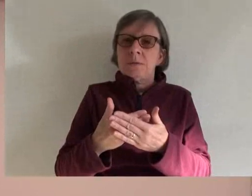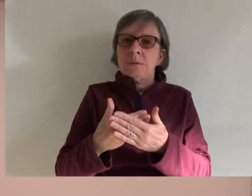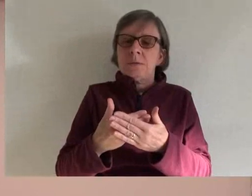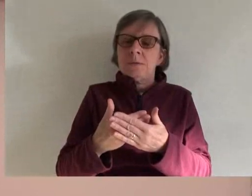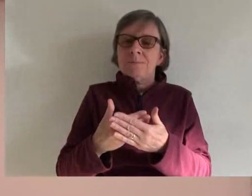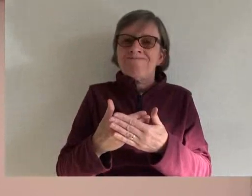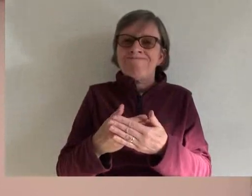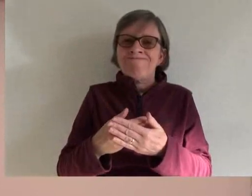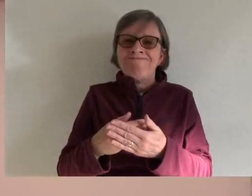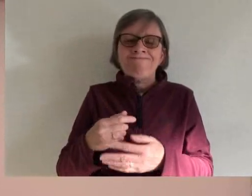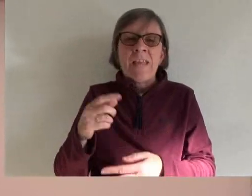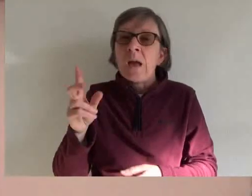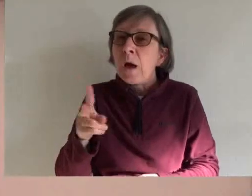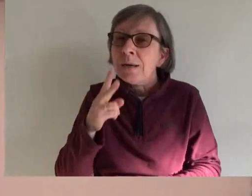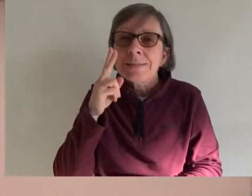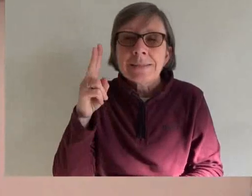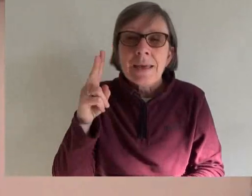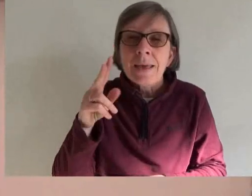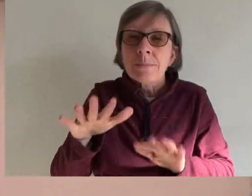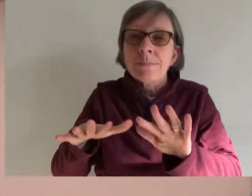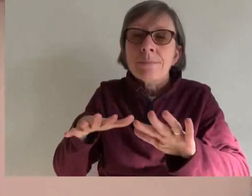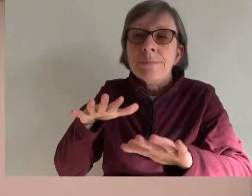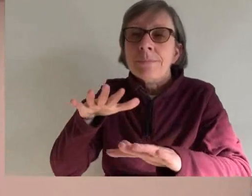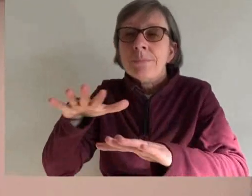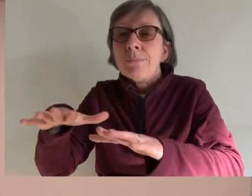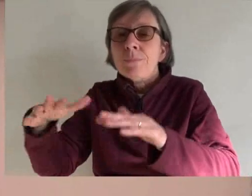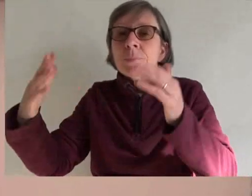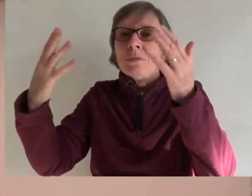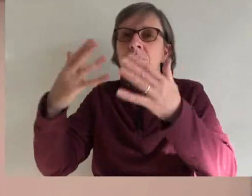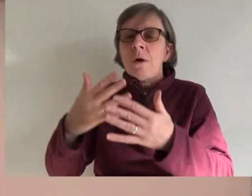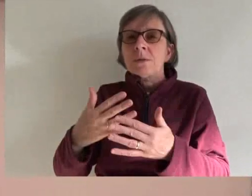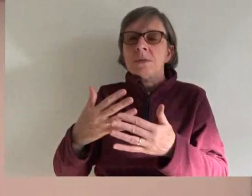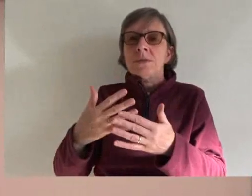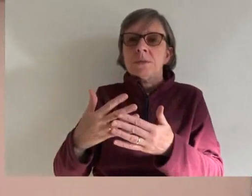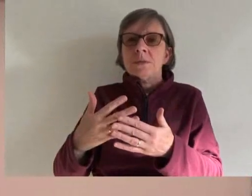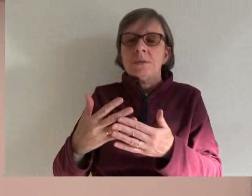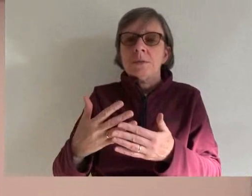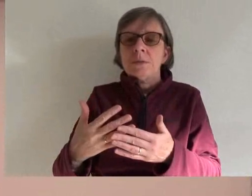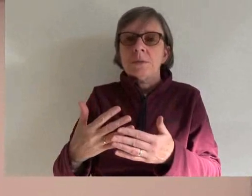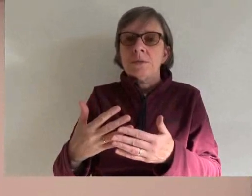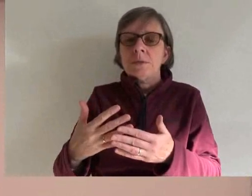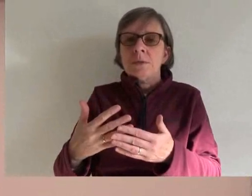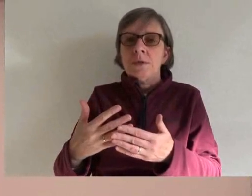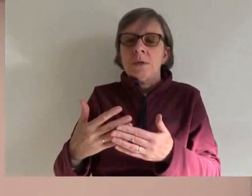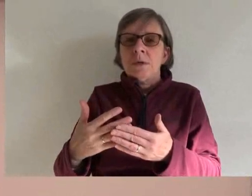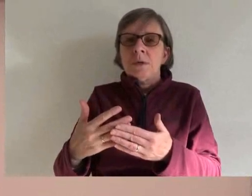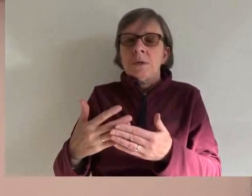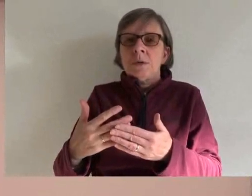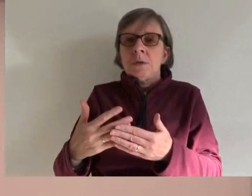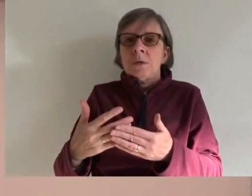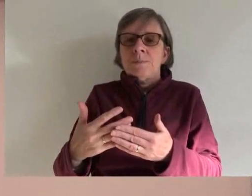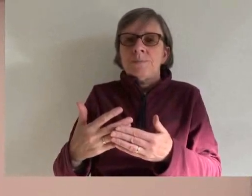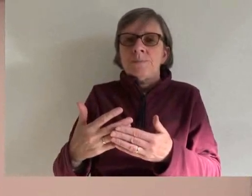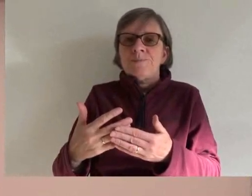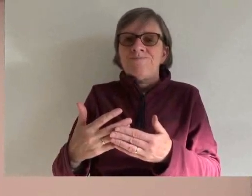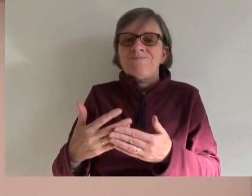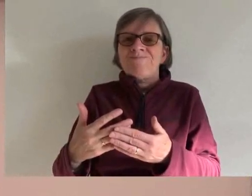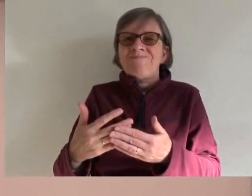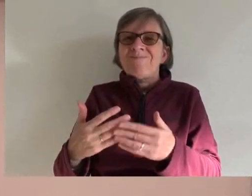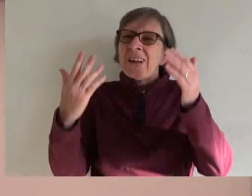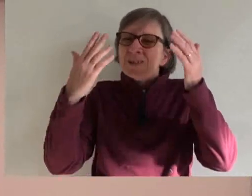About the darkness blinding. And those pictures of that darkness is often used to